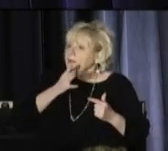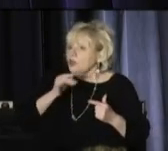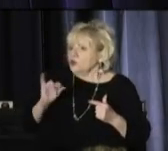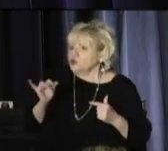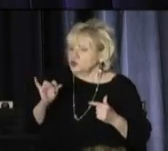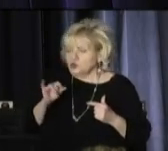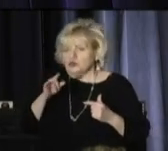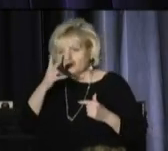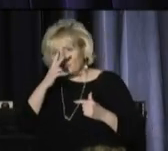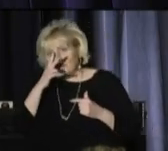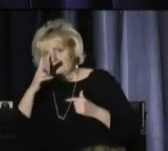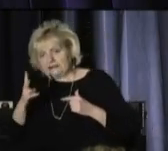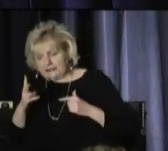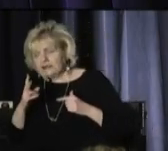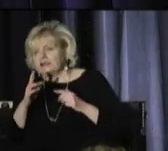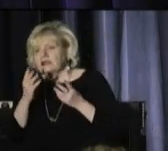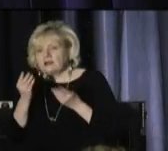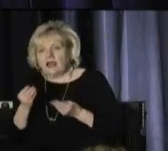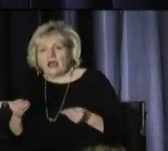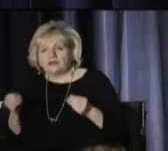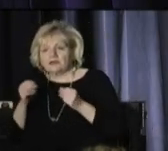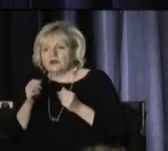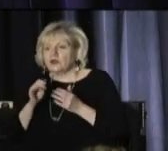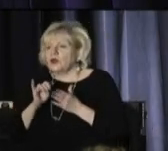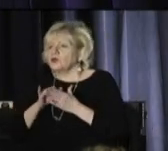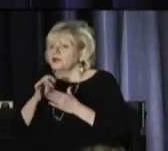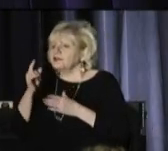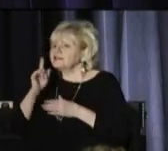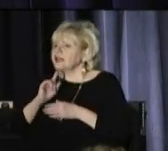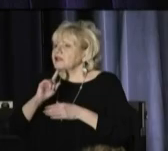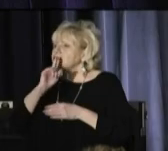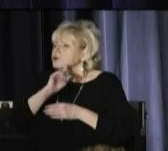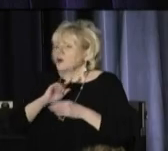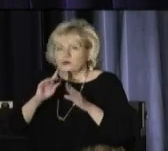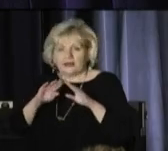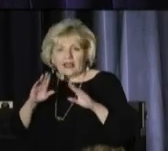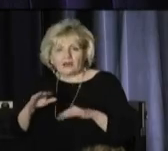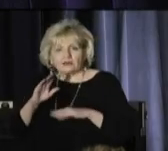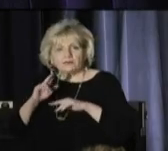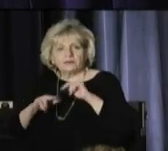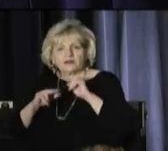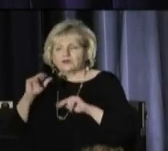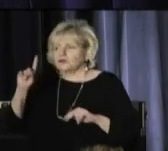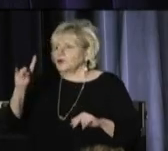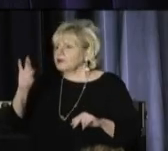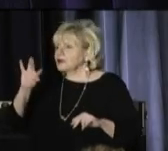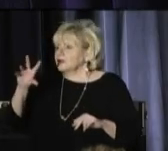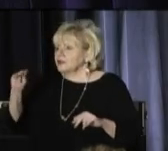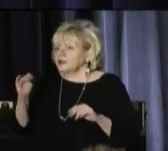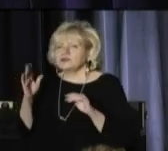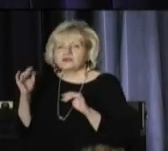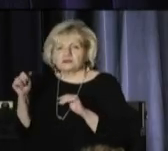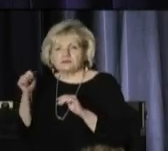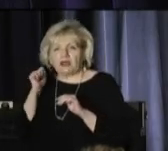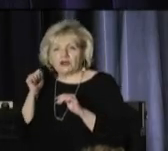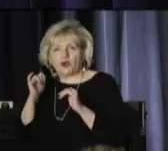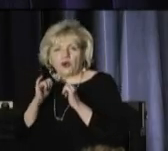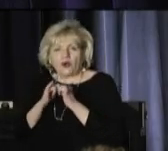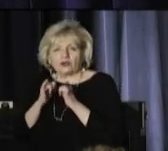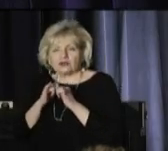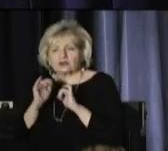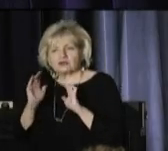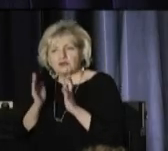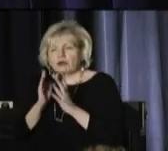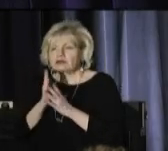find tight plots of land with standalone houses built in 1930s, small backyards, some with